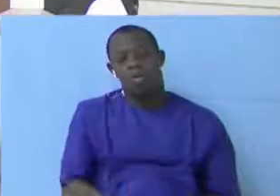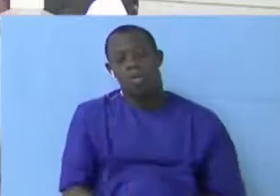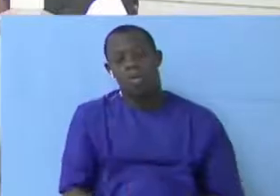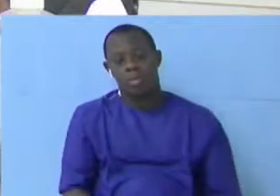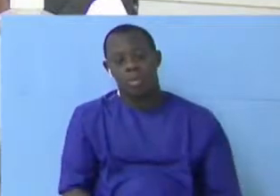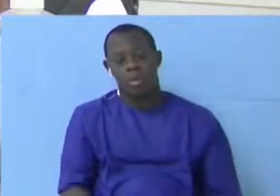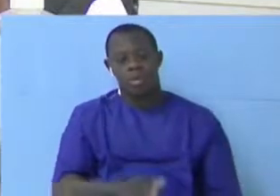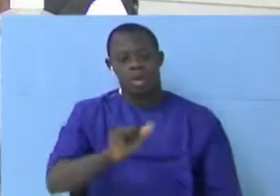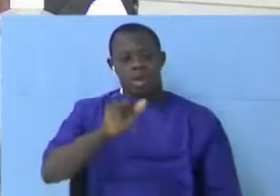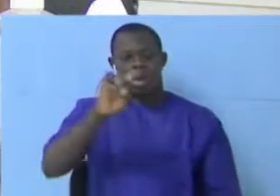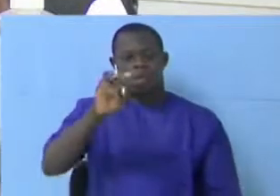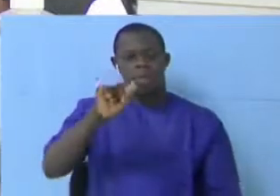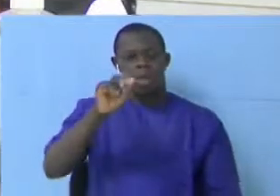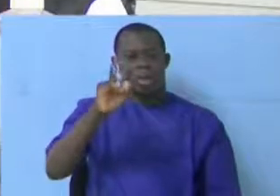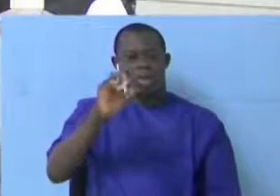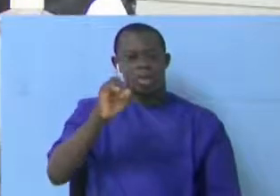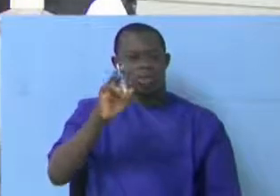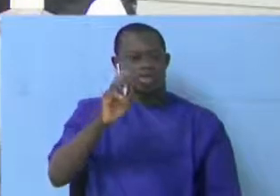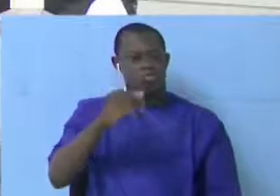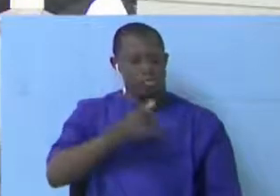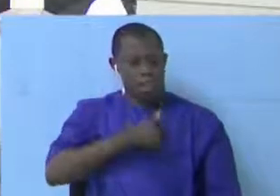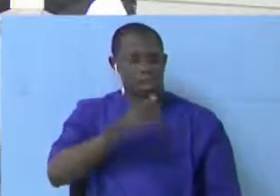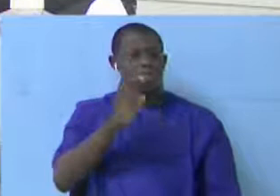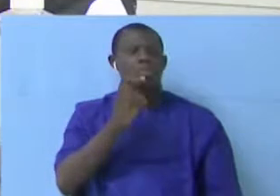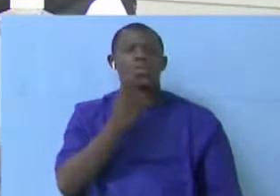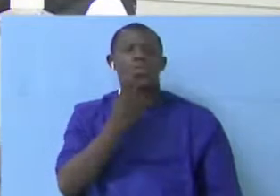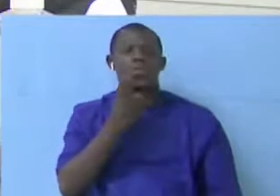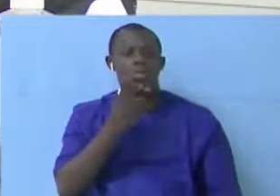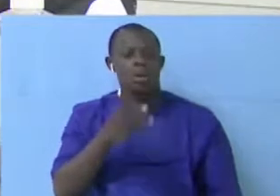Amadou is my uncle. When I came from the village,